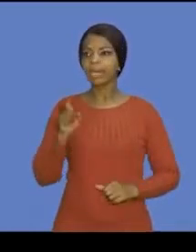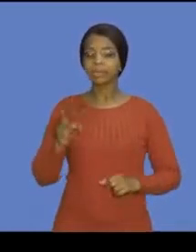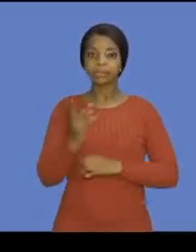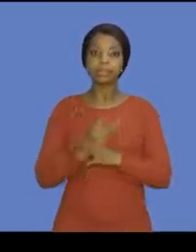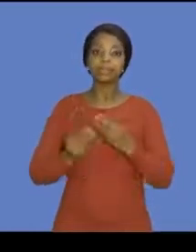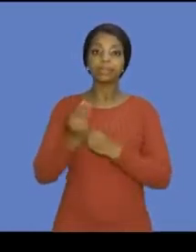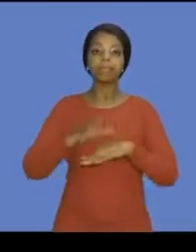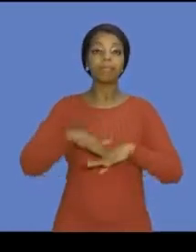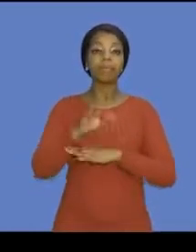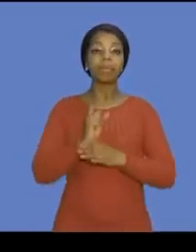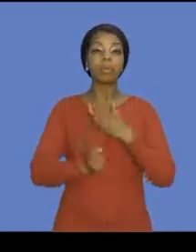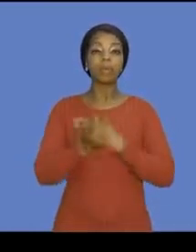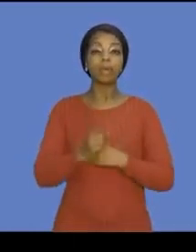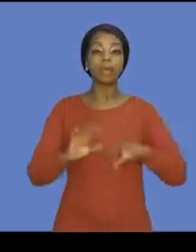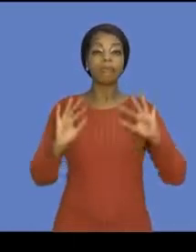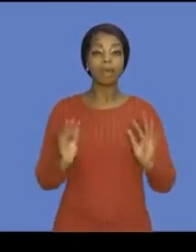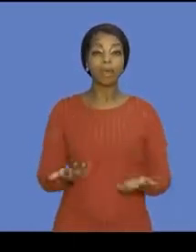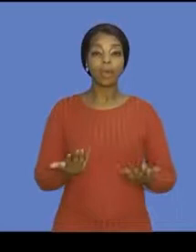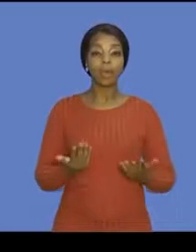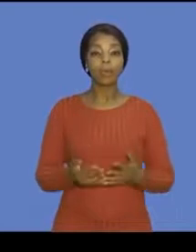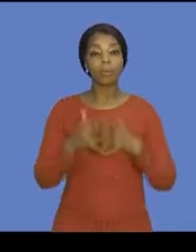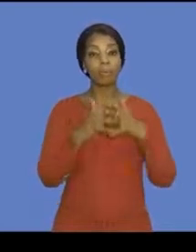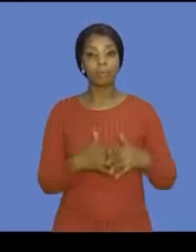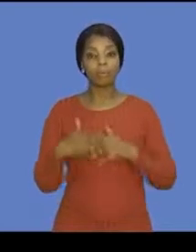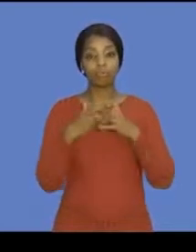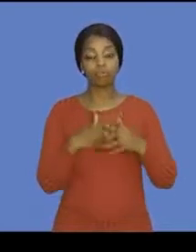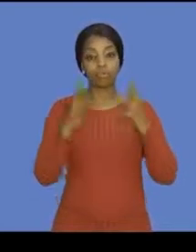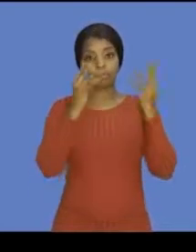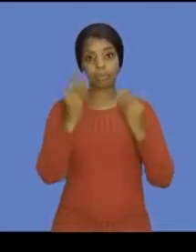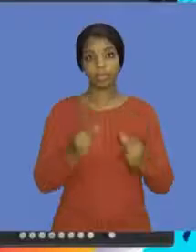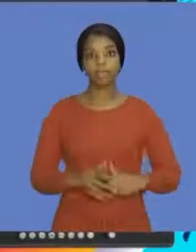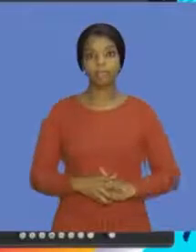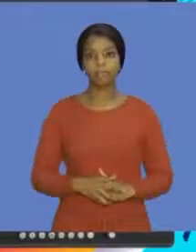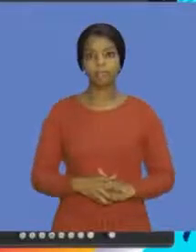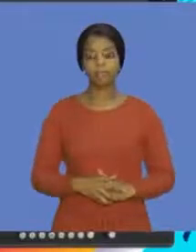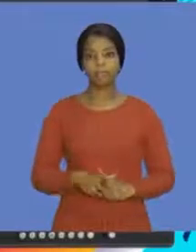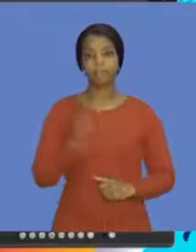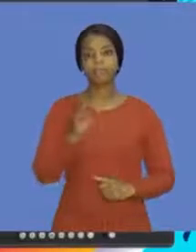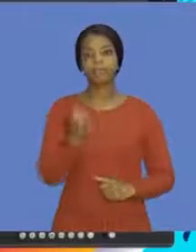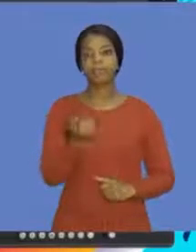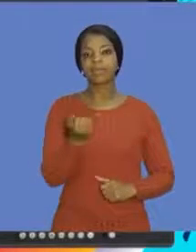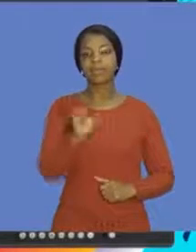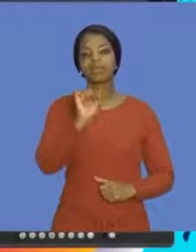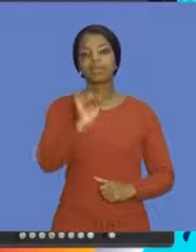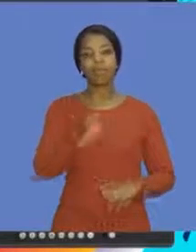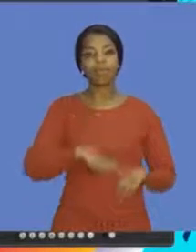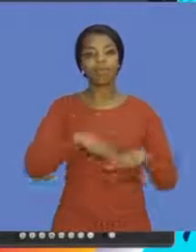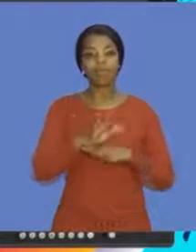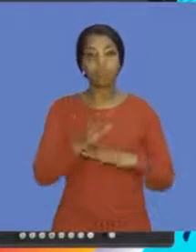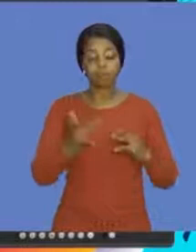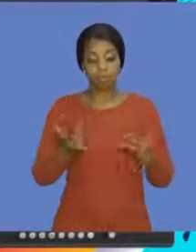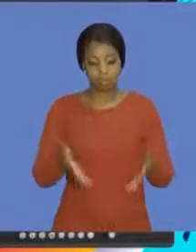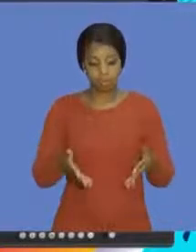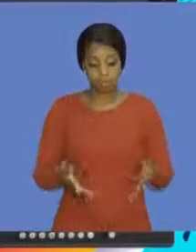done in US dollars, right? US dollars, because this is like your most common used